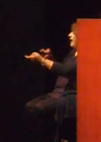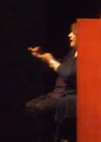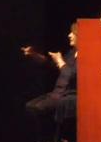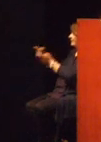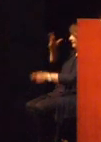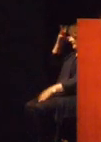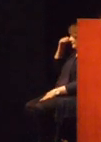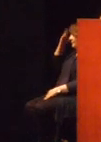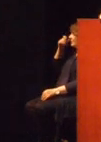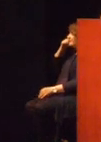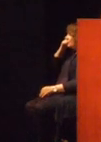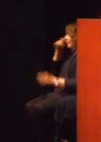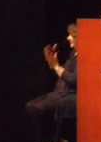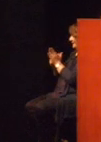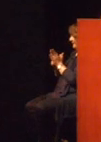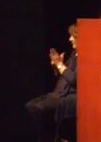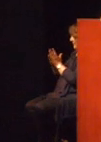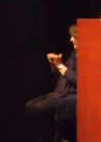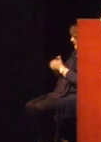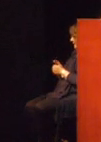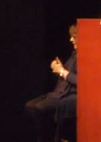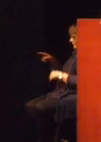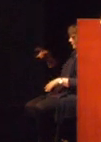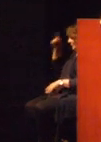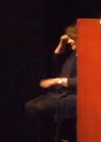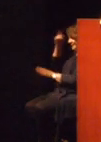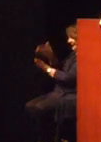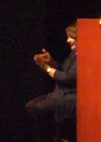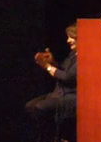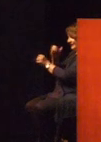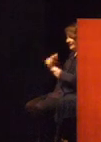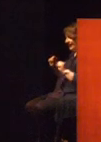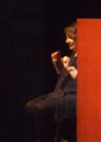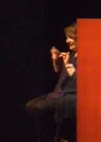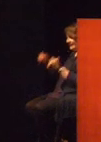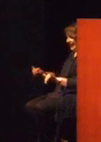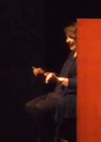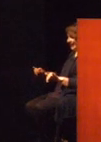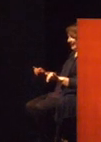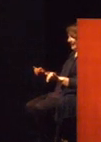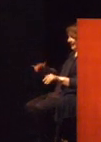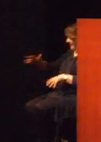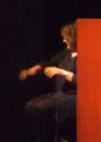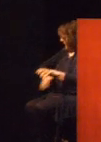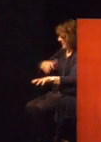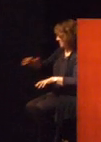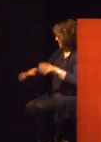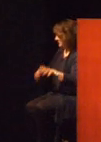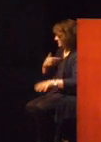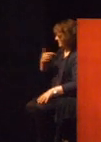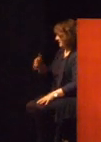experiencing racism and how you keep yourself psychologically safe in the midst of that. And in anthropology, I just found